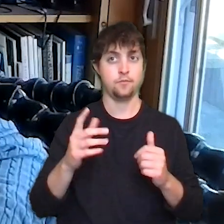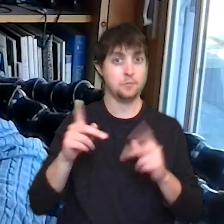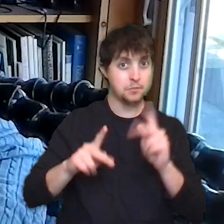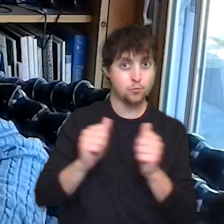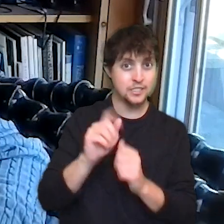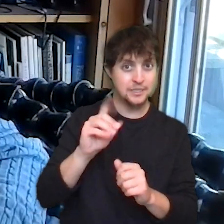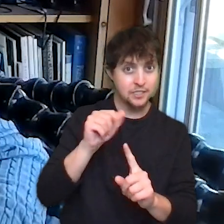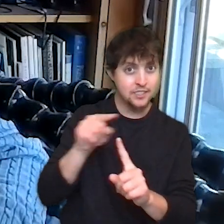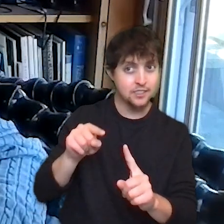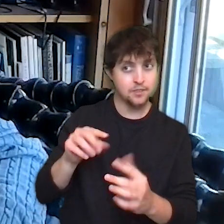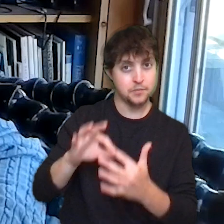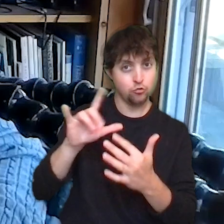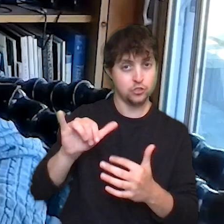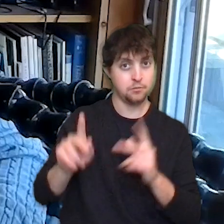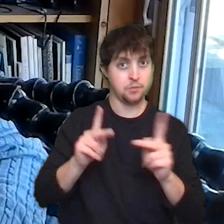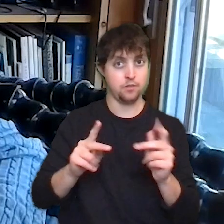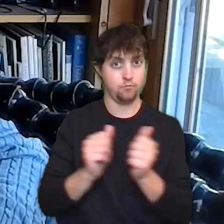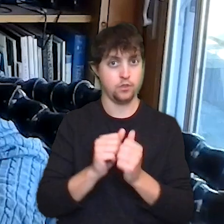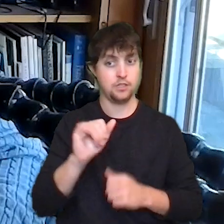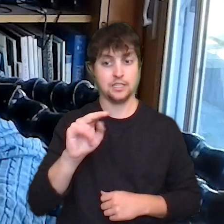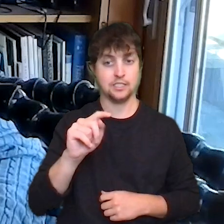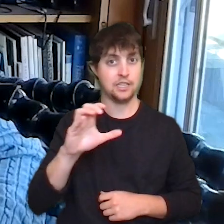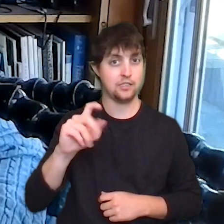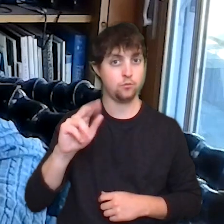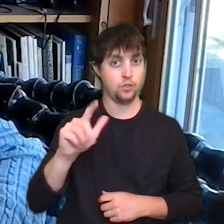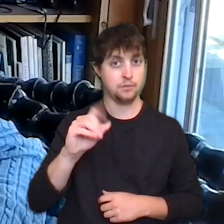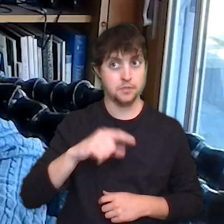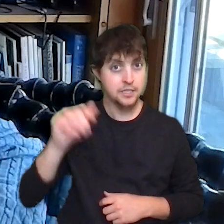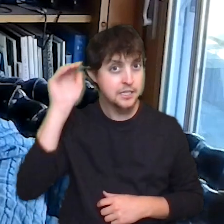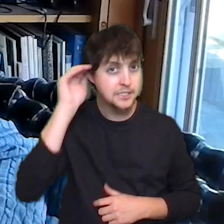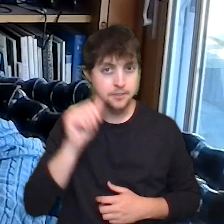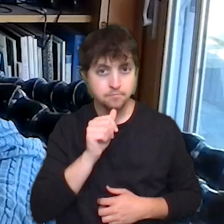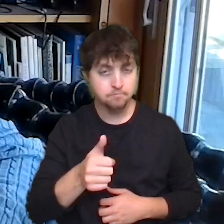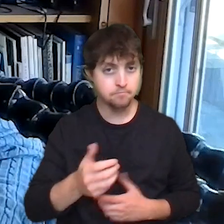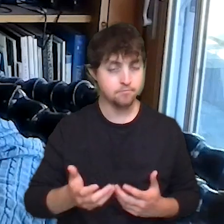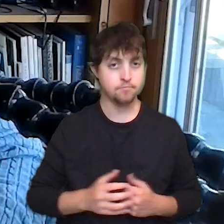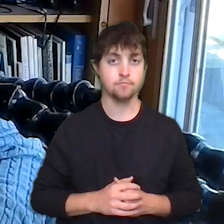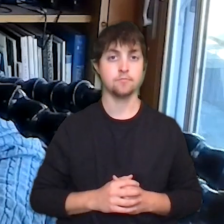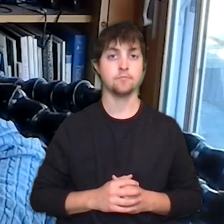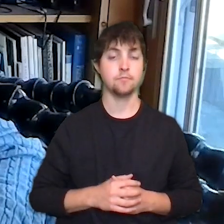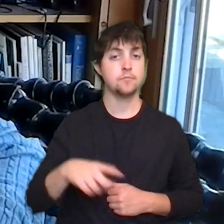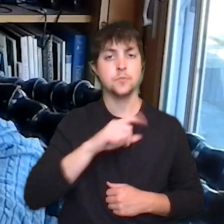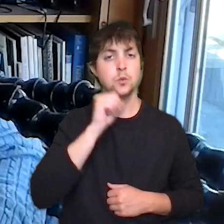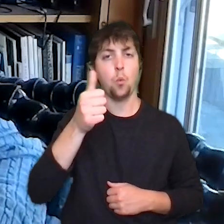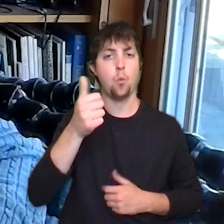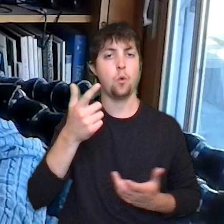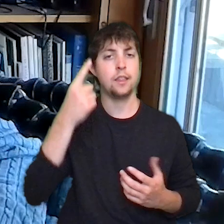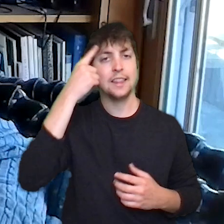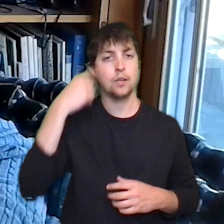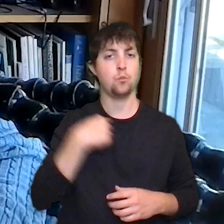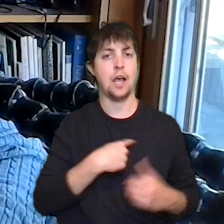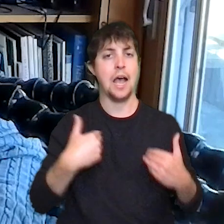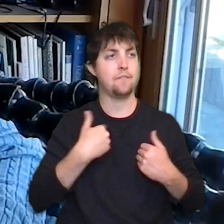with disabilities, especially people with intellectual disabilities. They don't think we